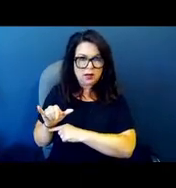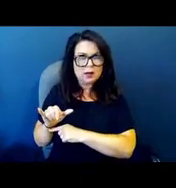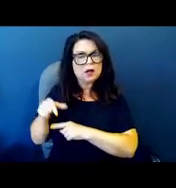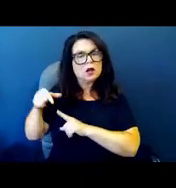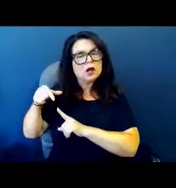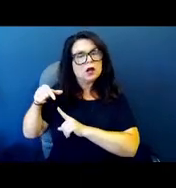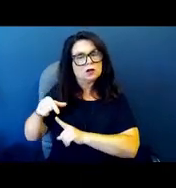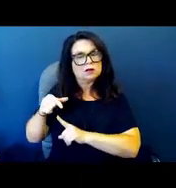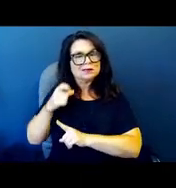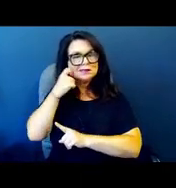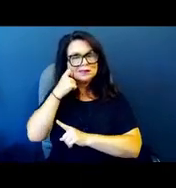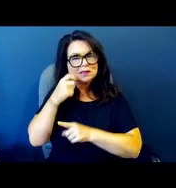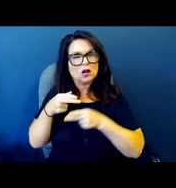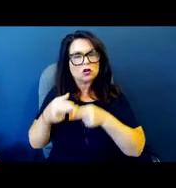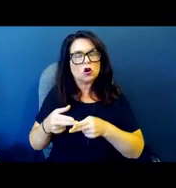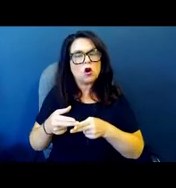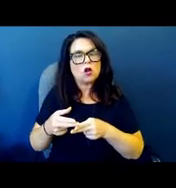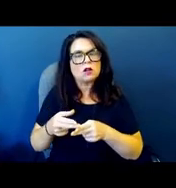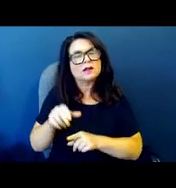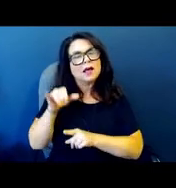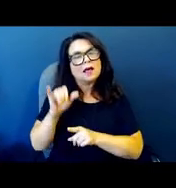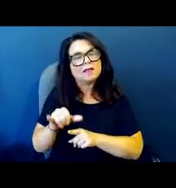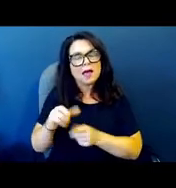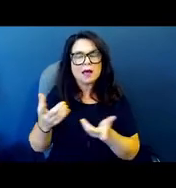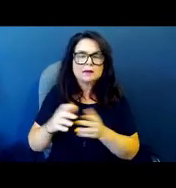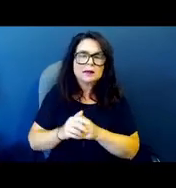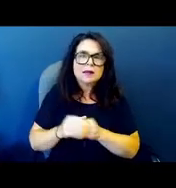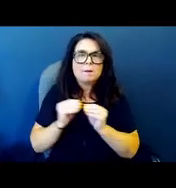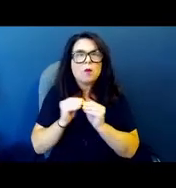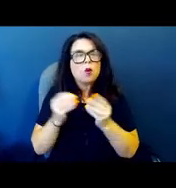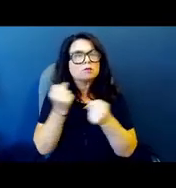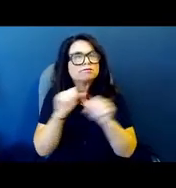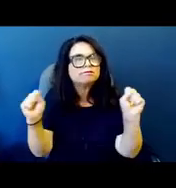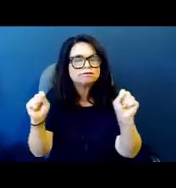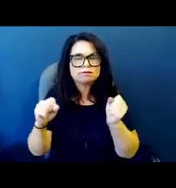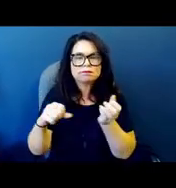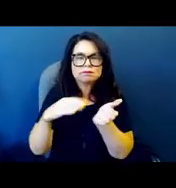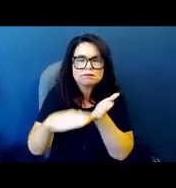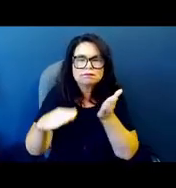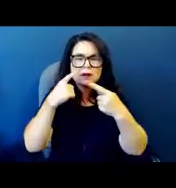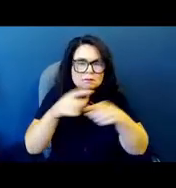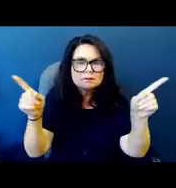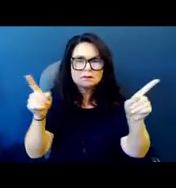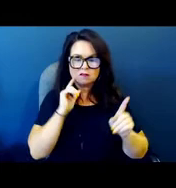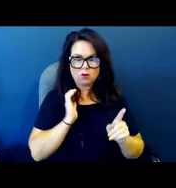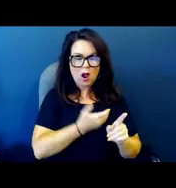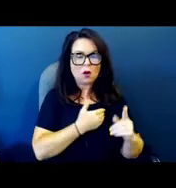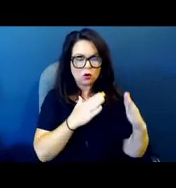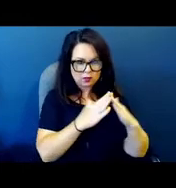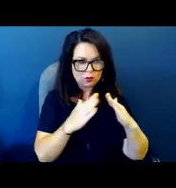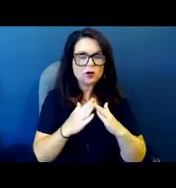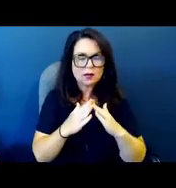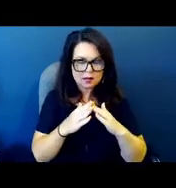was an emancipation proclamation sort of document for our community. That's what